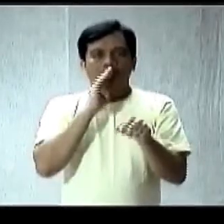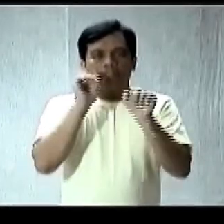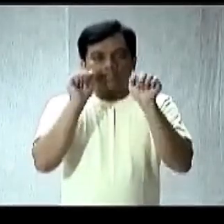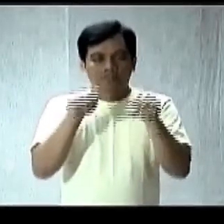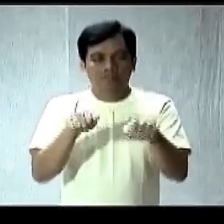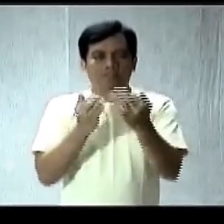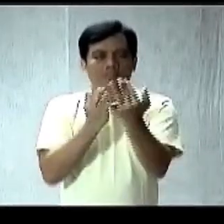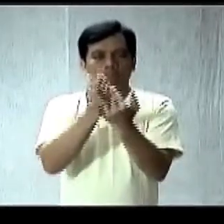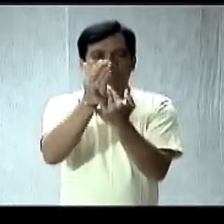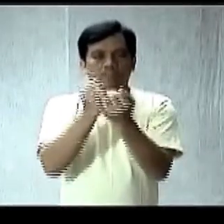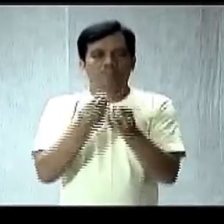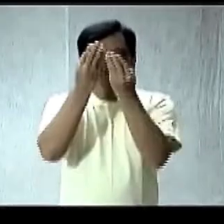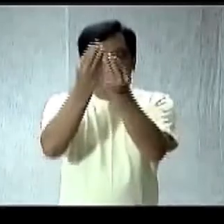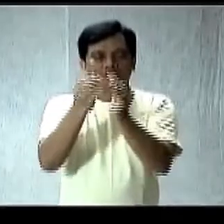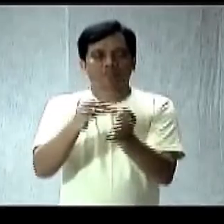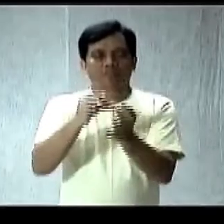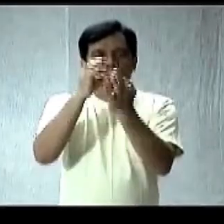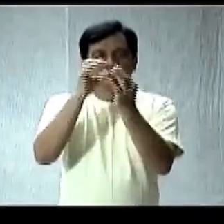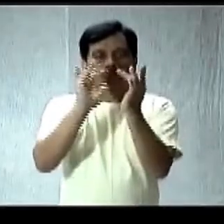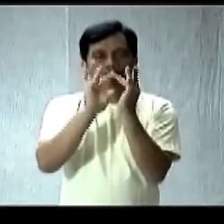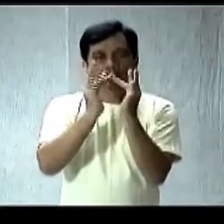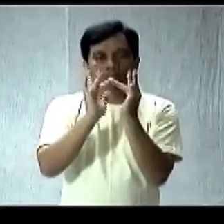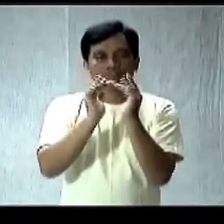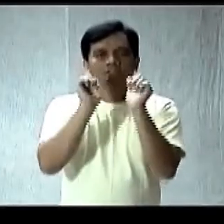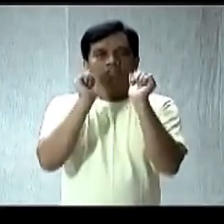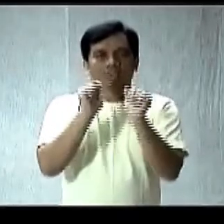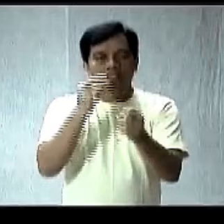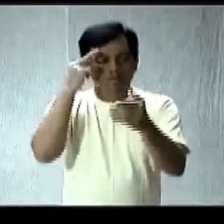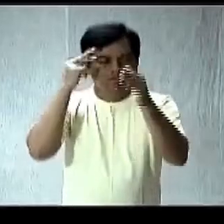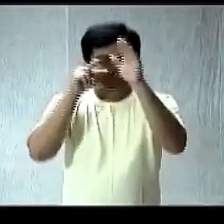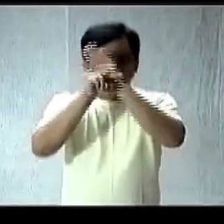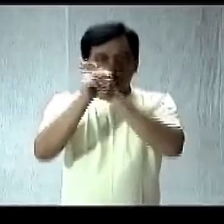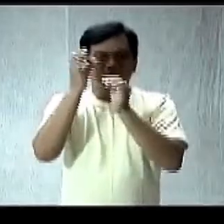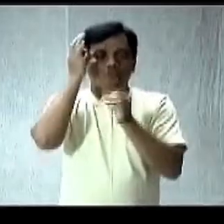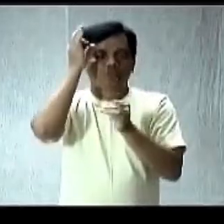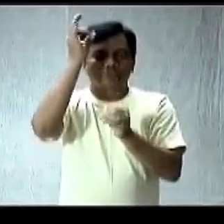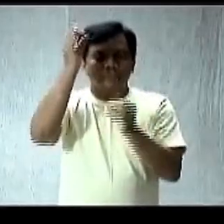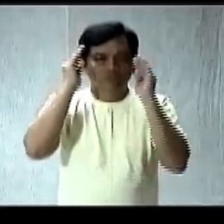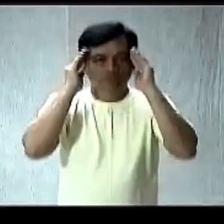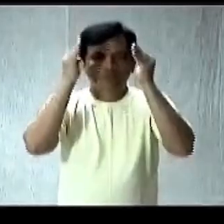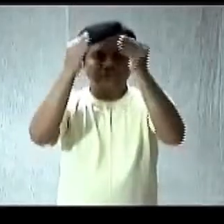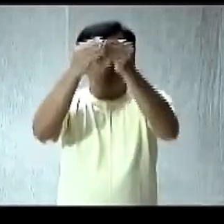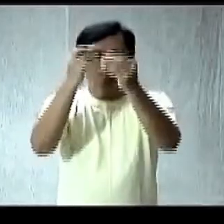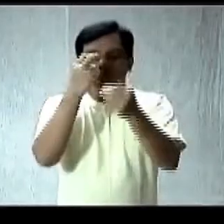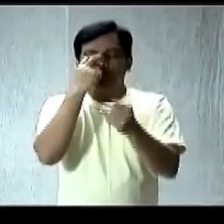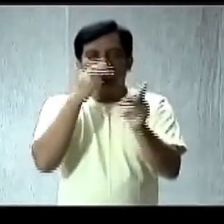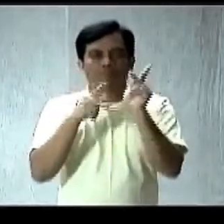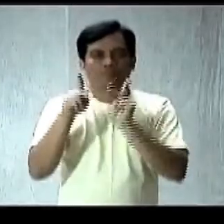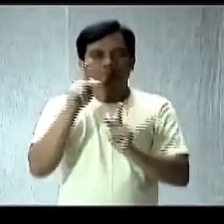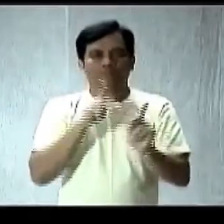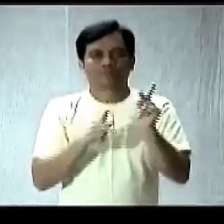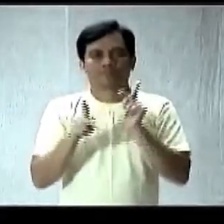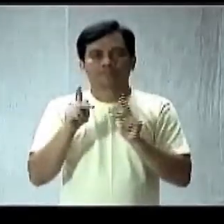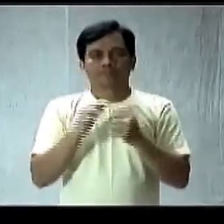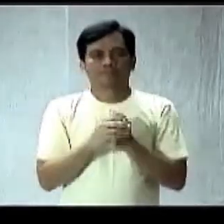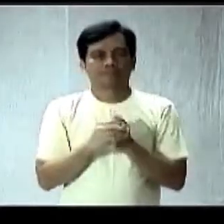The availability, accessibility of information, especially in the internet, I can predict the future, the direction of blind people.